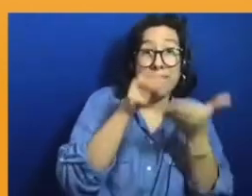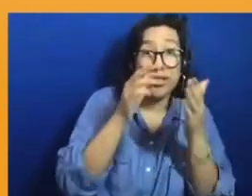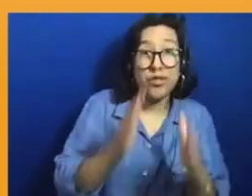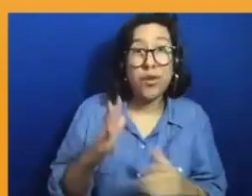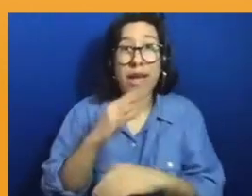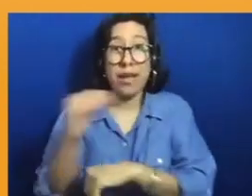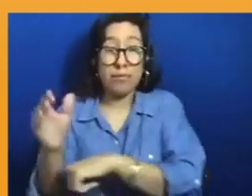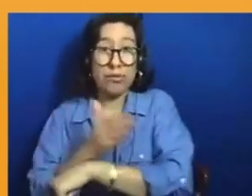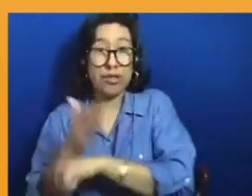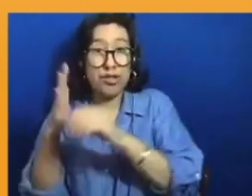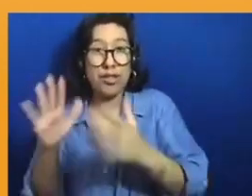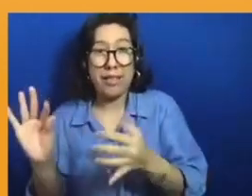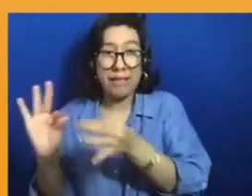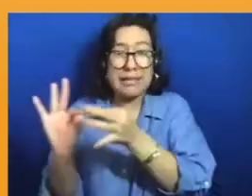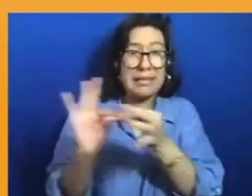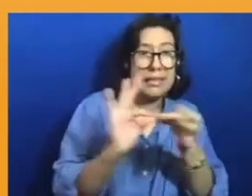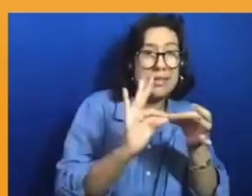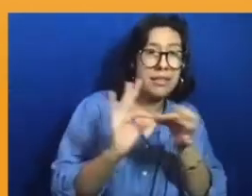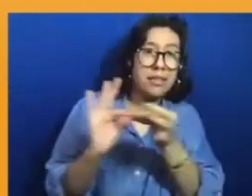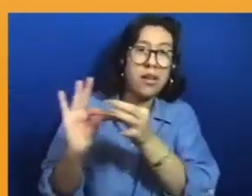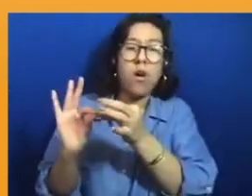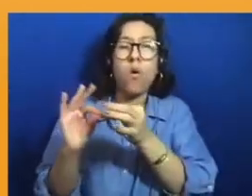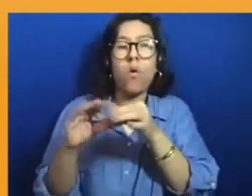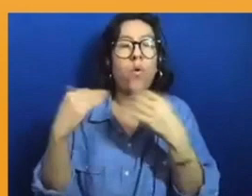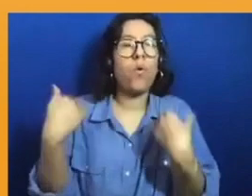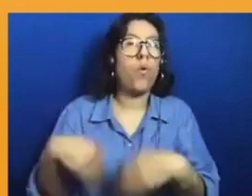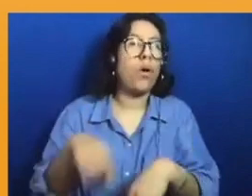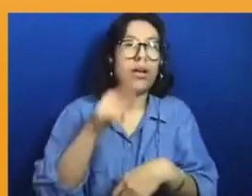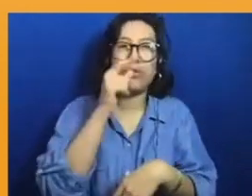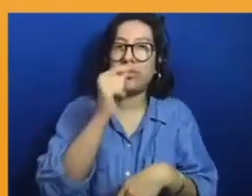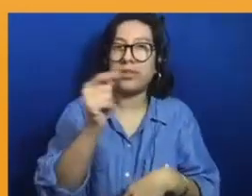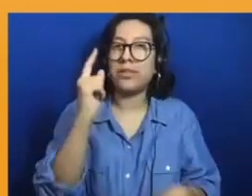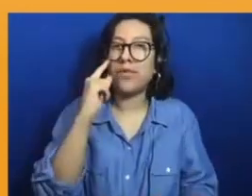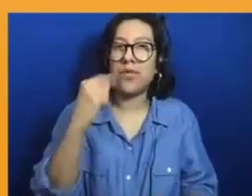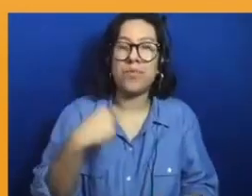musician is interesting to me. So